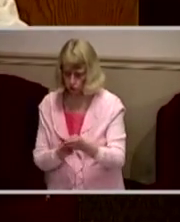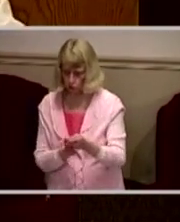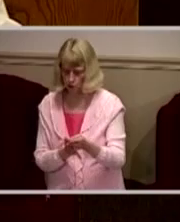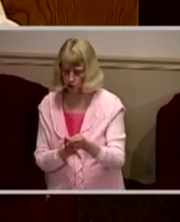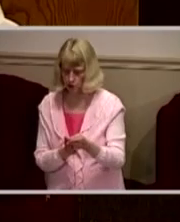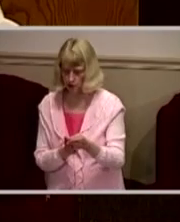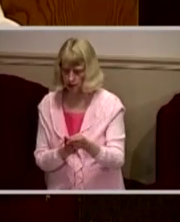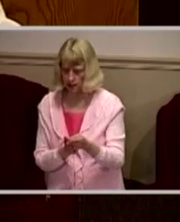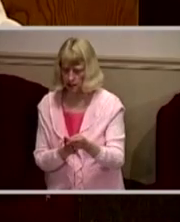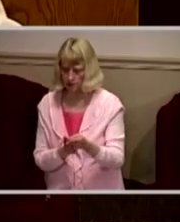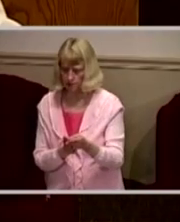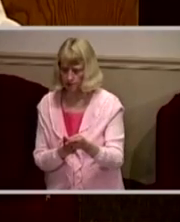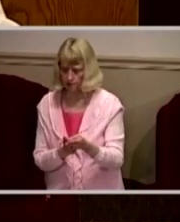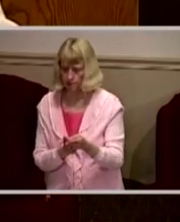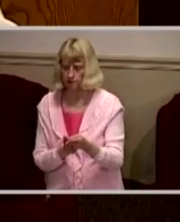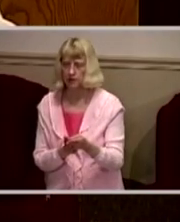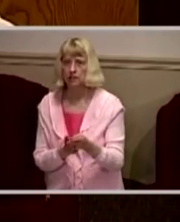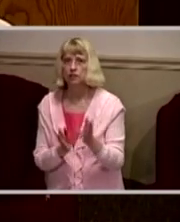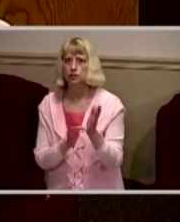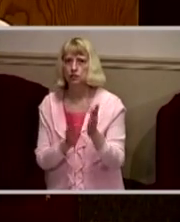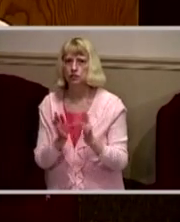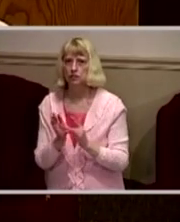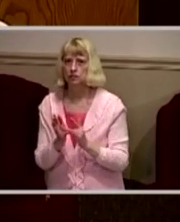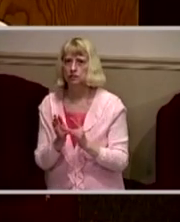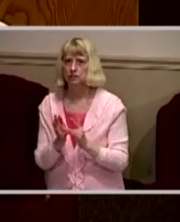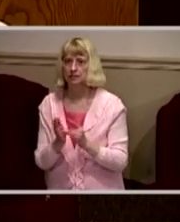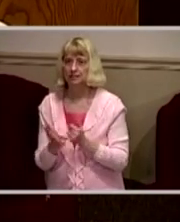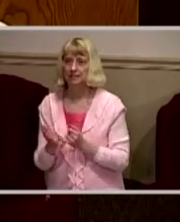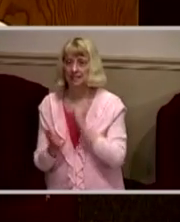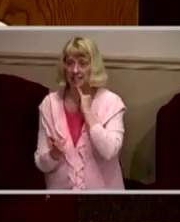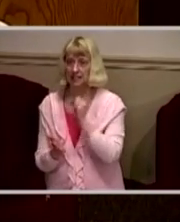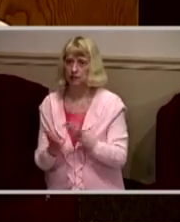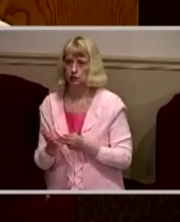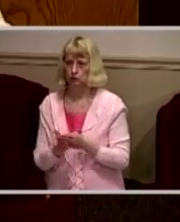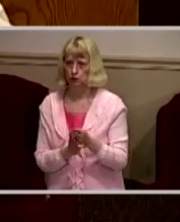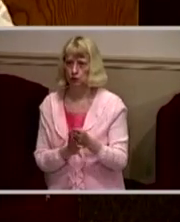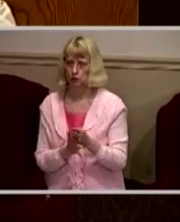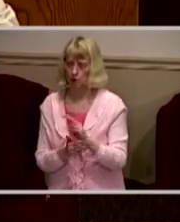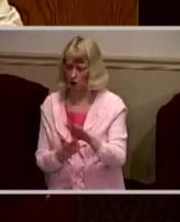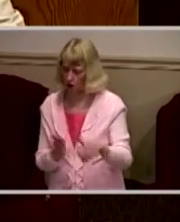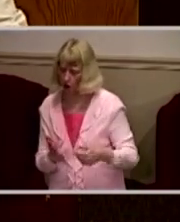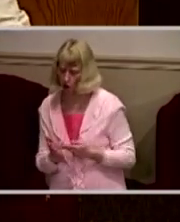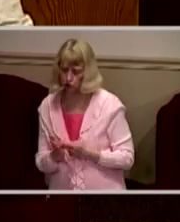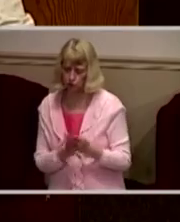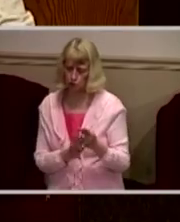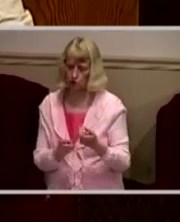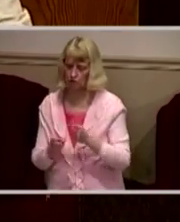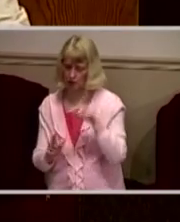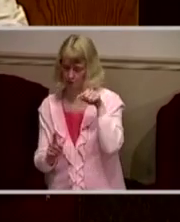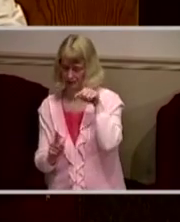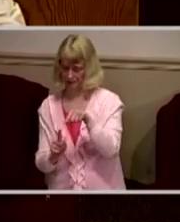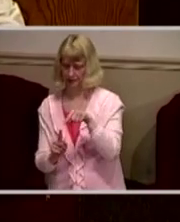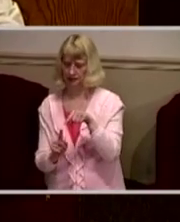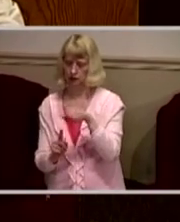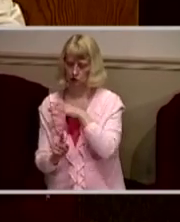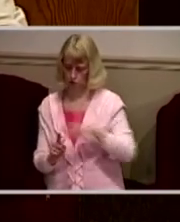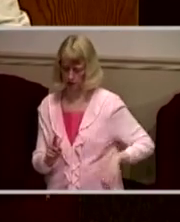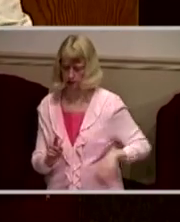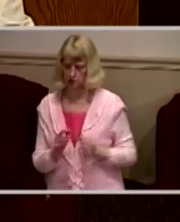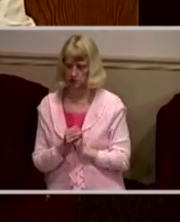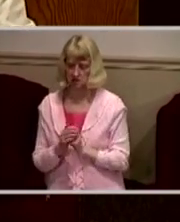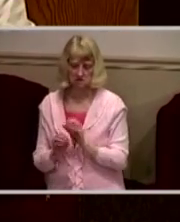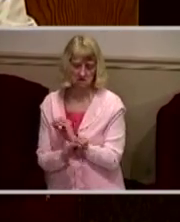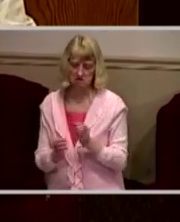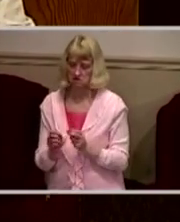truth. And by the way, Jesus Christ is truth. All truth stems from Christ. There is